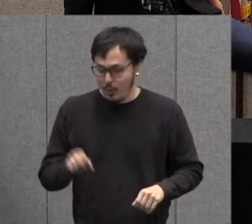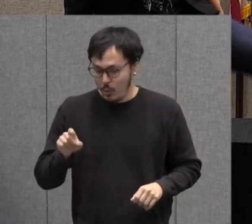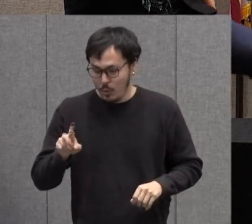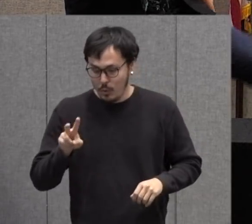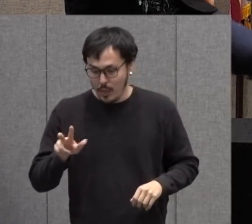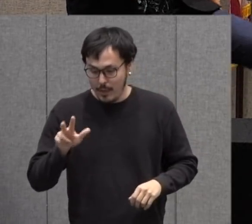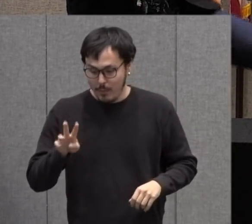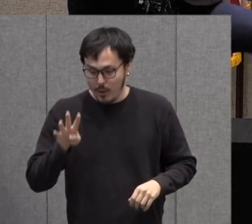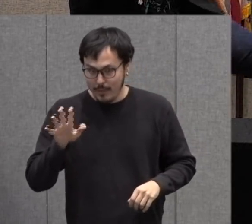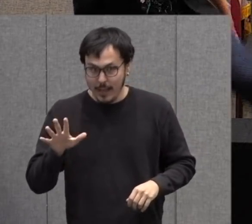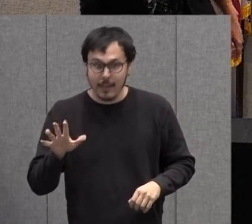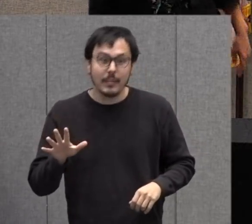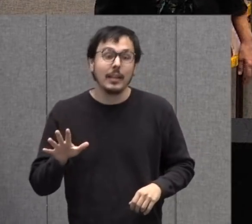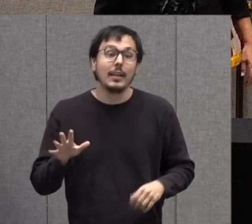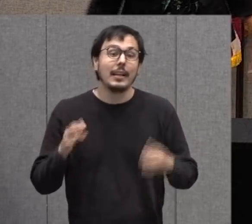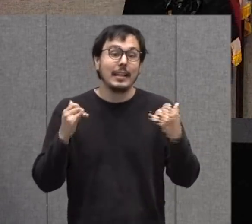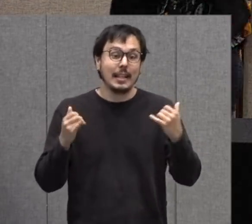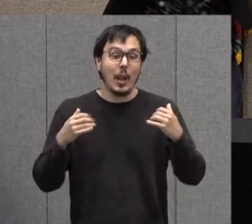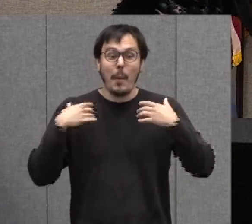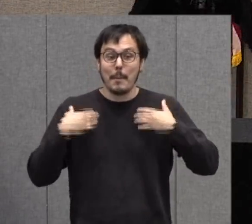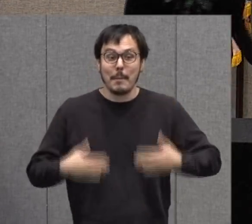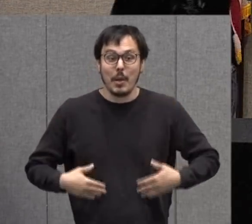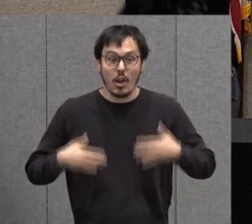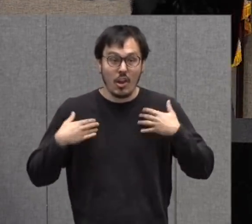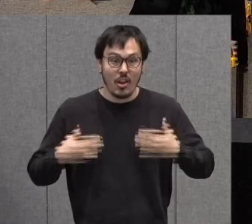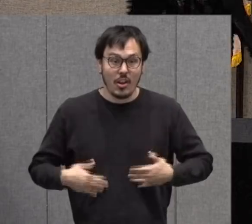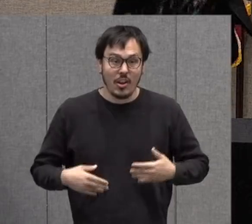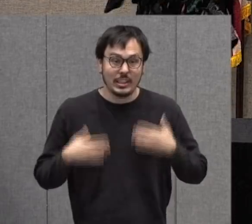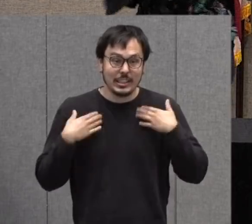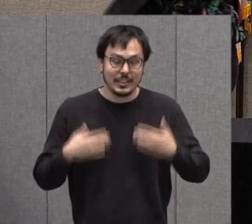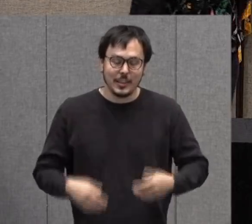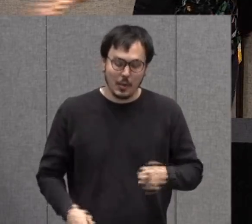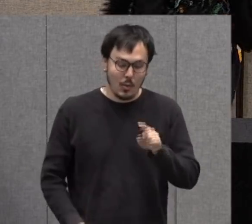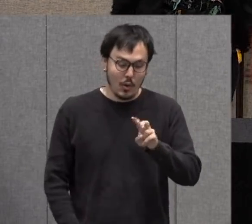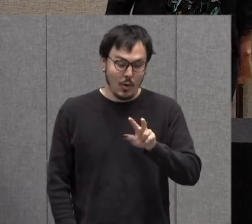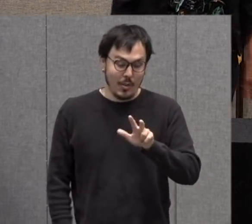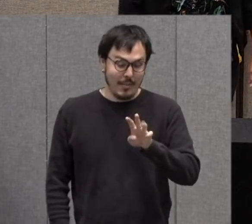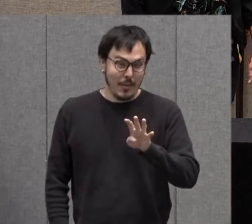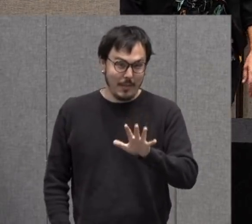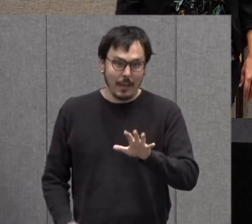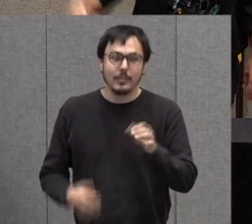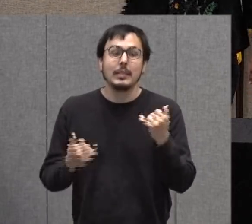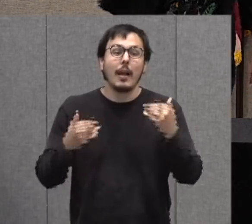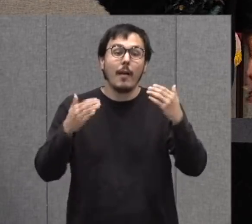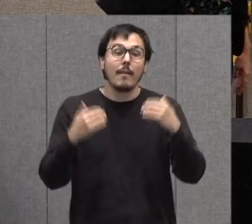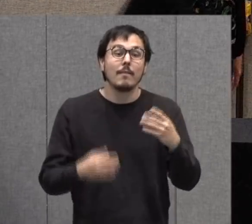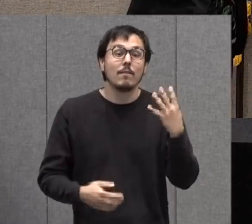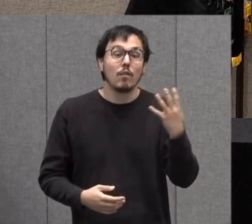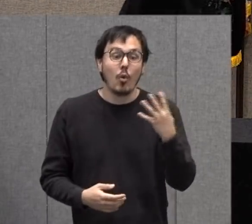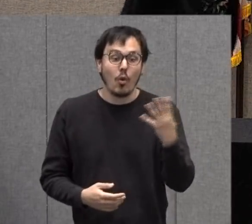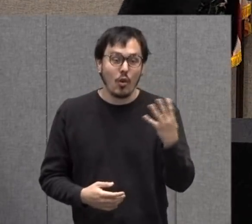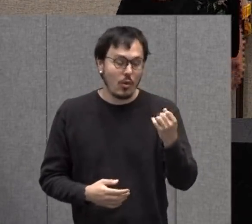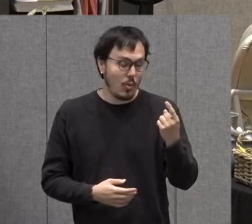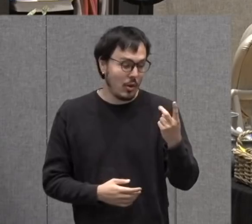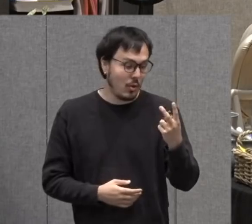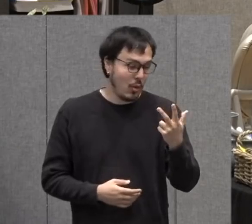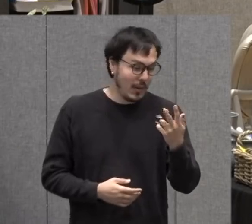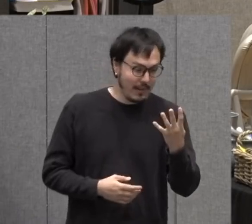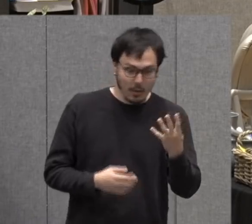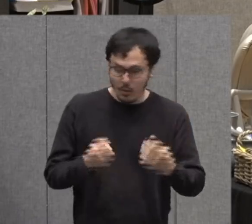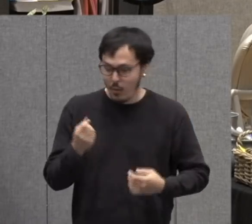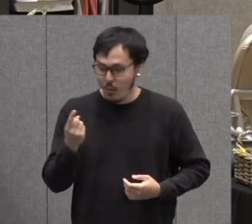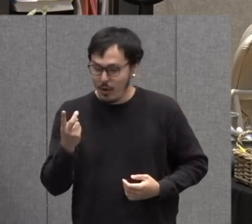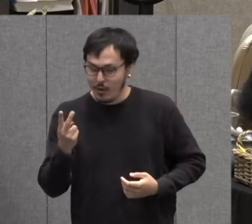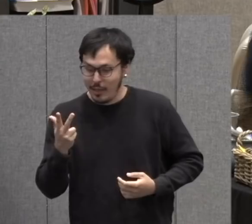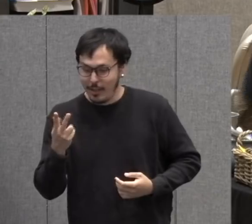1, 2, 3, 4, 5. Whole body. 1, 2, 3, 4, 5. All right. 4. 1, 2, 3, 4. 1, 2,